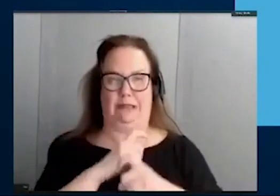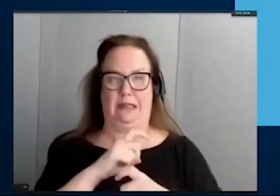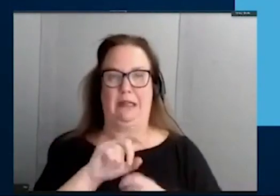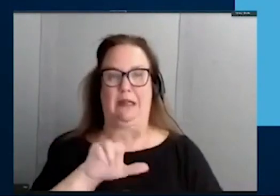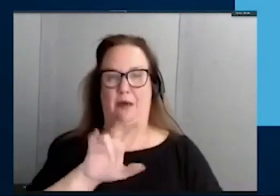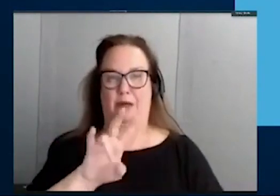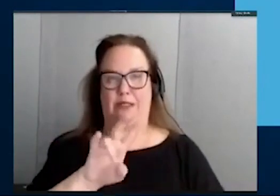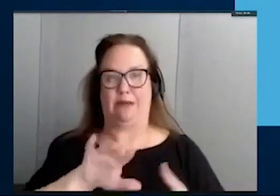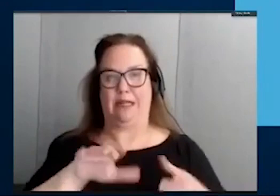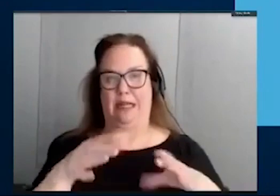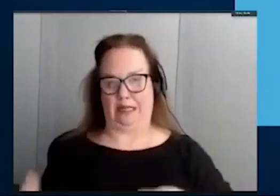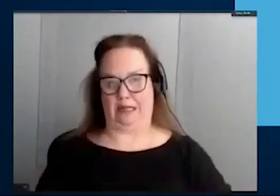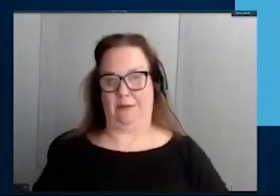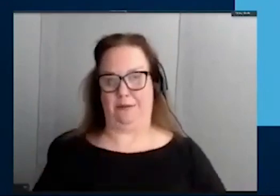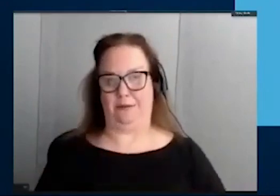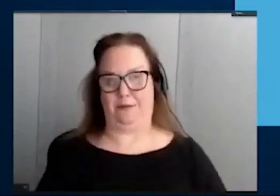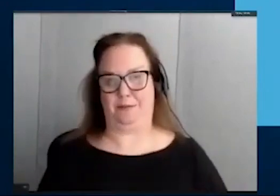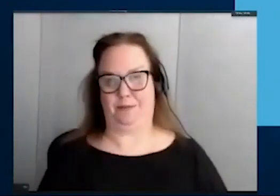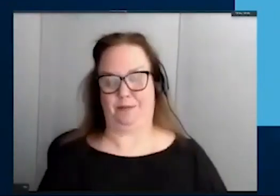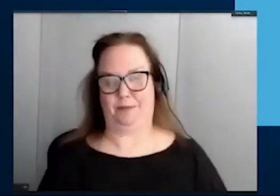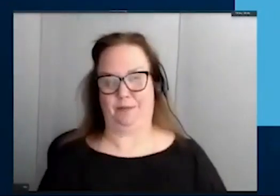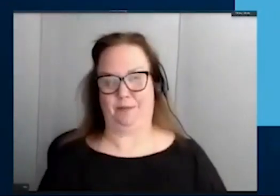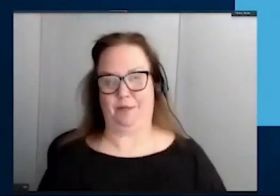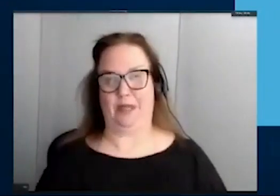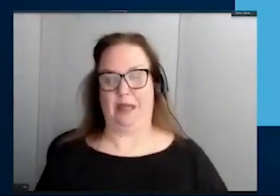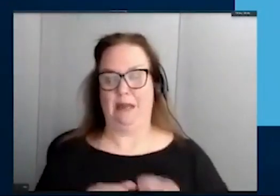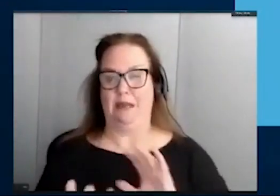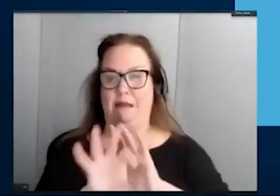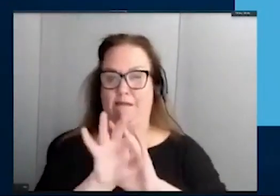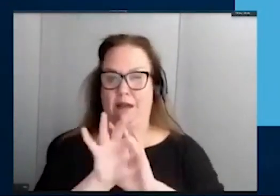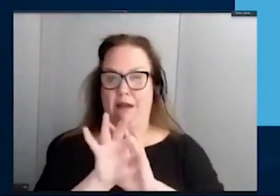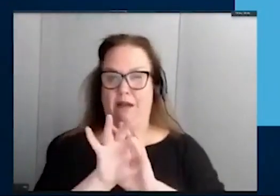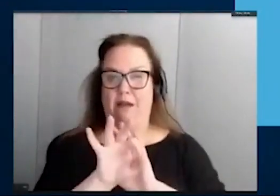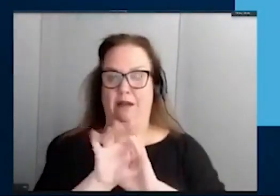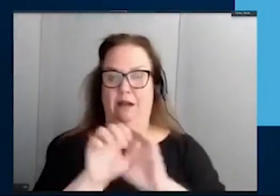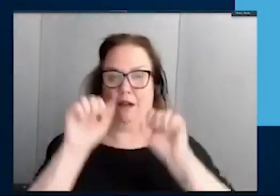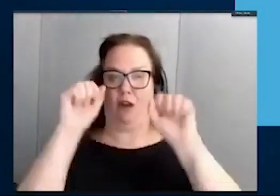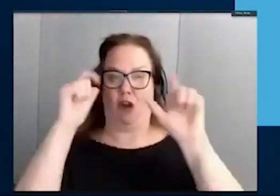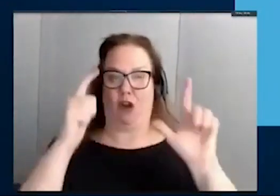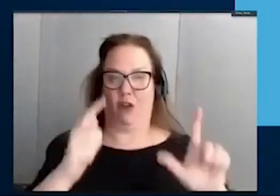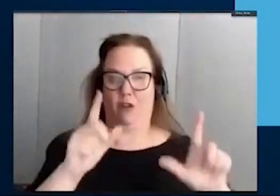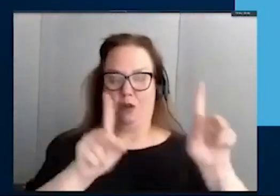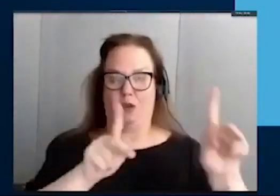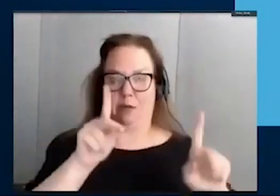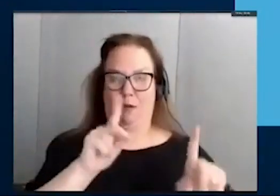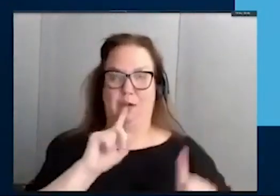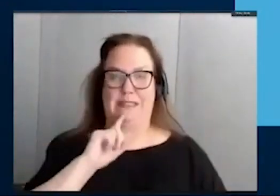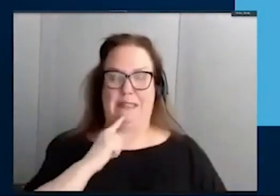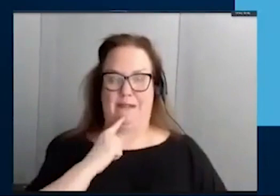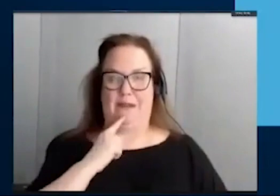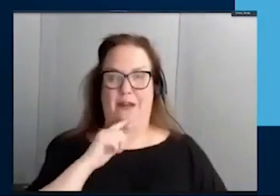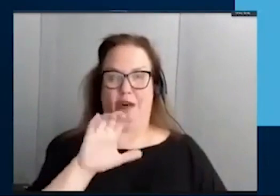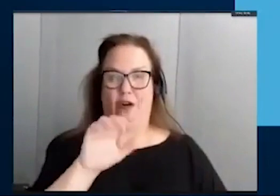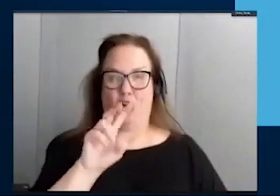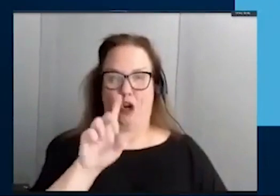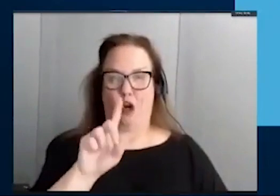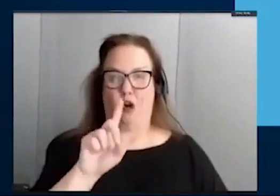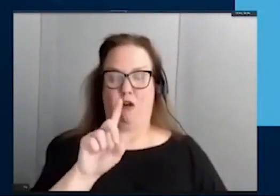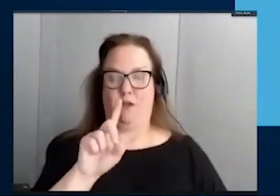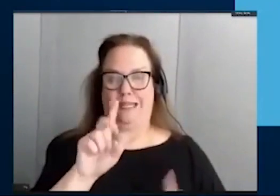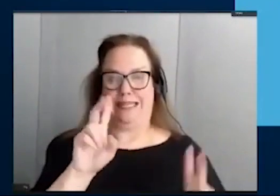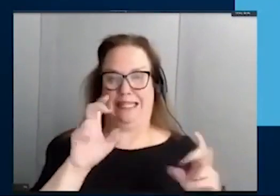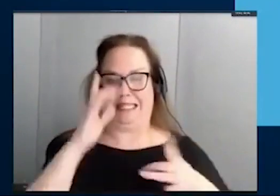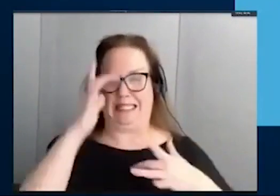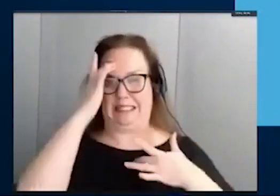actually died. What they found was that all of those individuals with severe COVID-related symptoms and